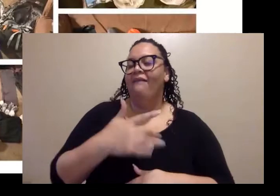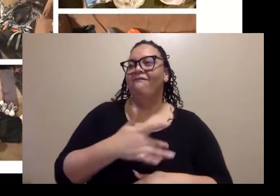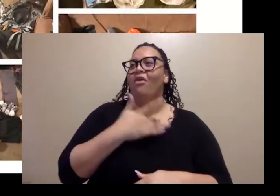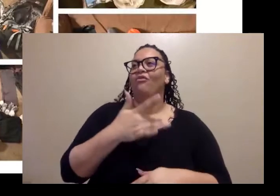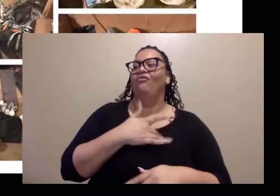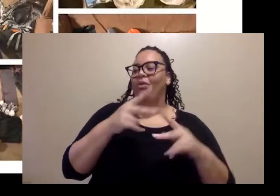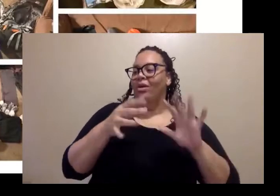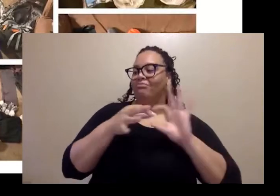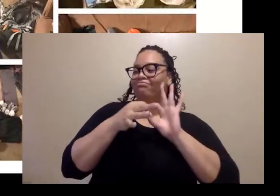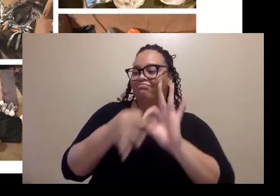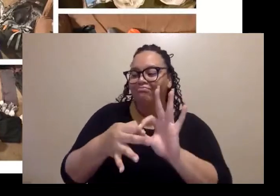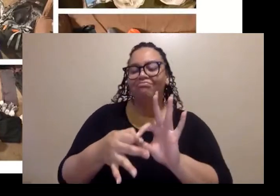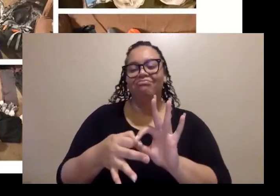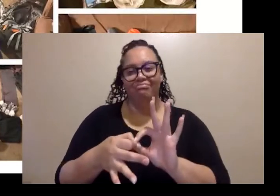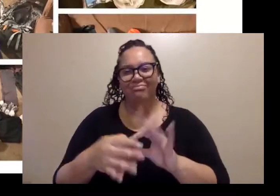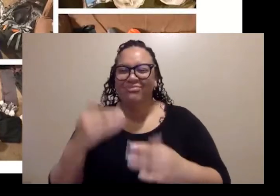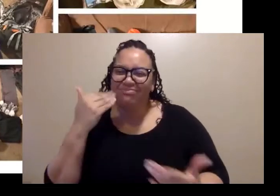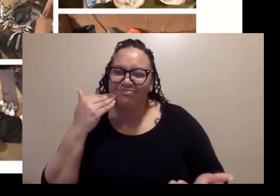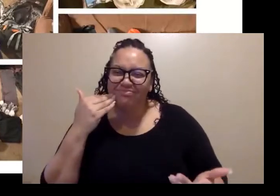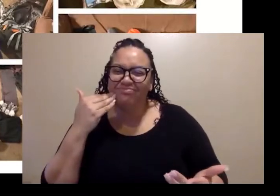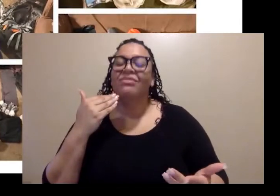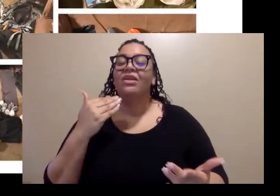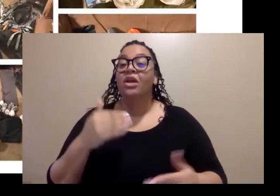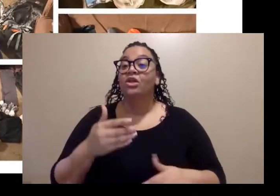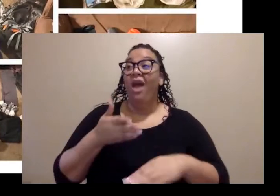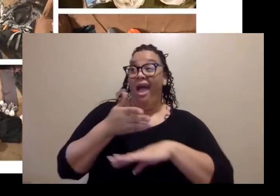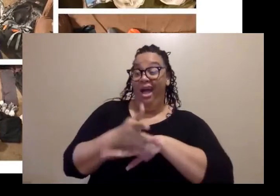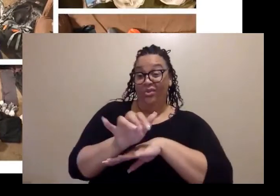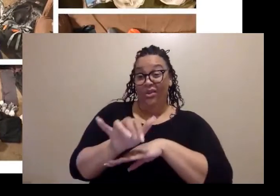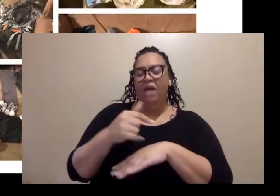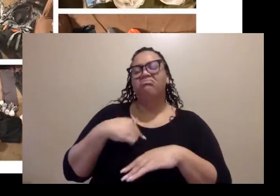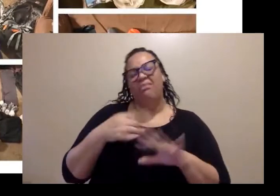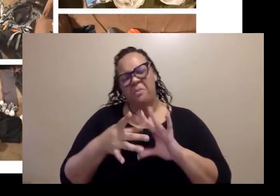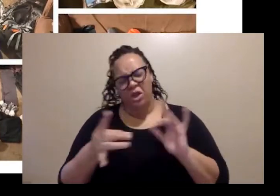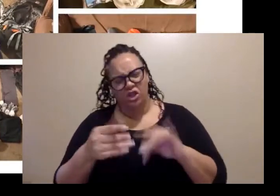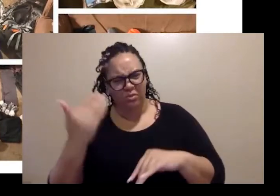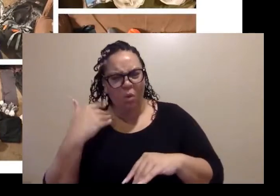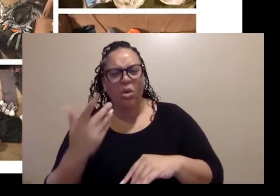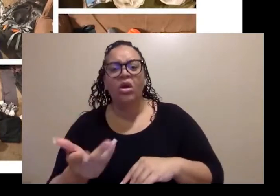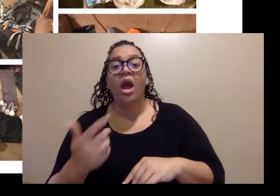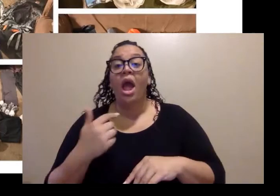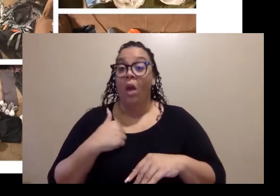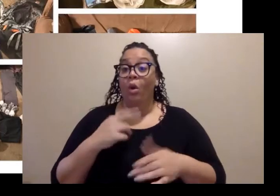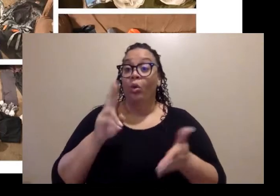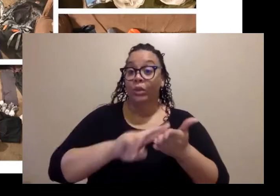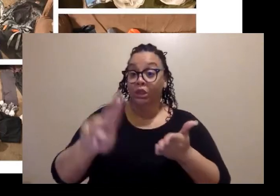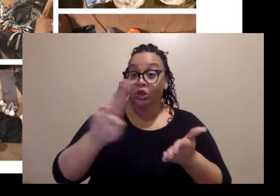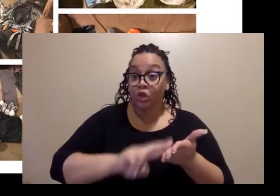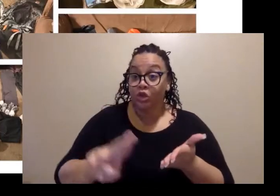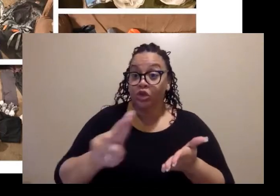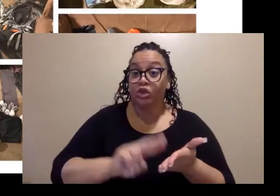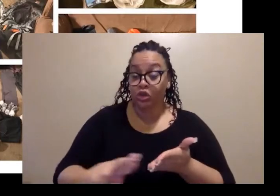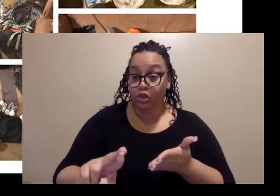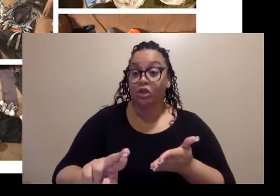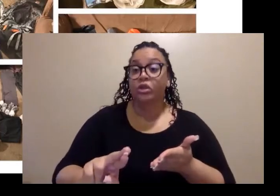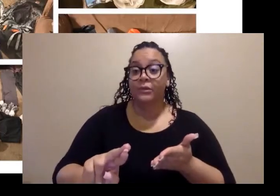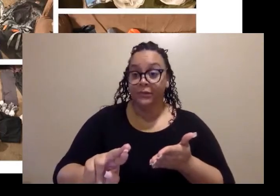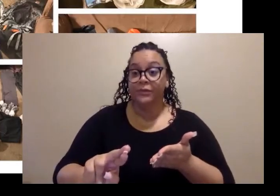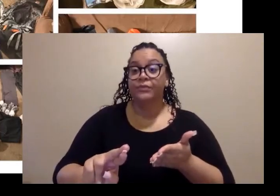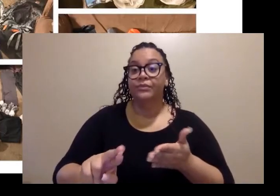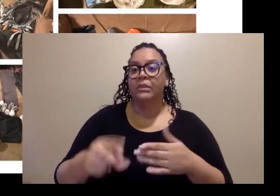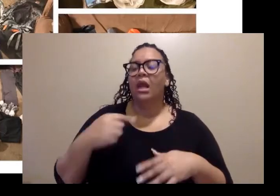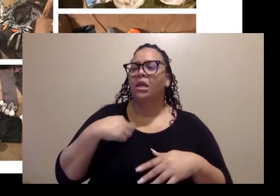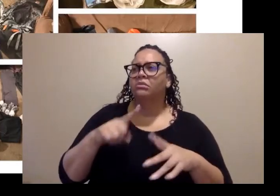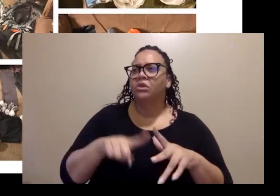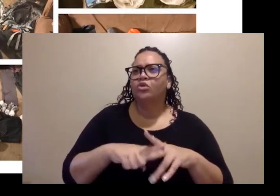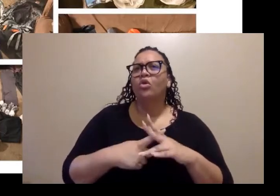as well too, to my higher power. And then after that, like I mentioned, I went on a research binge, and then I started to